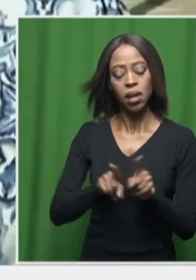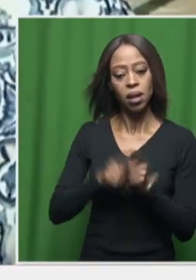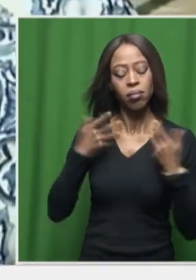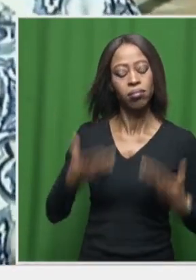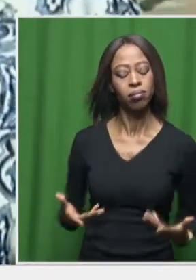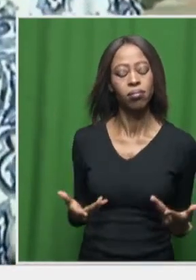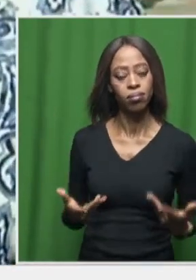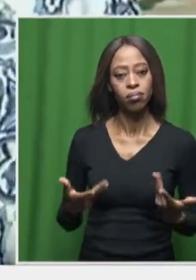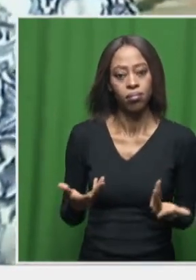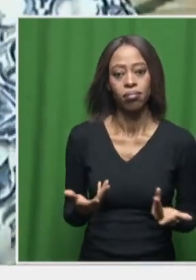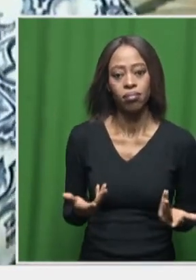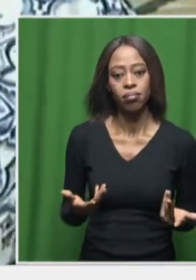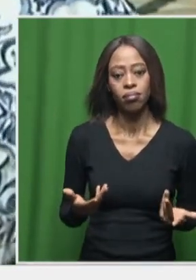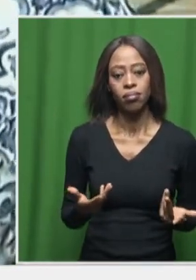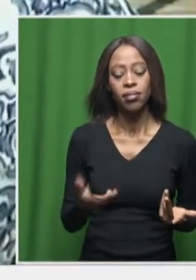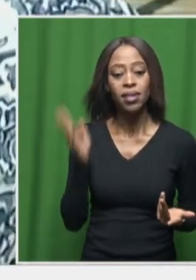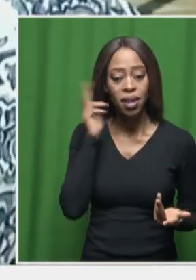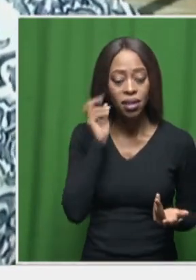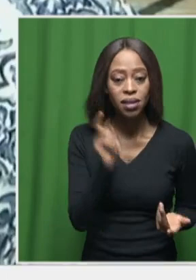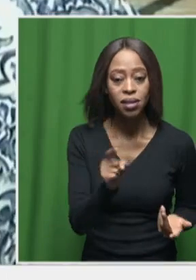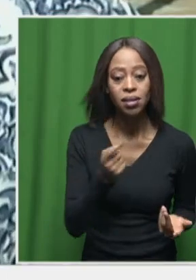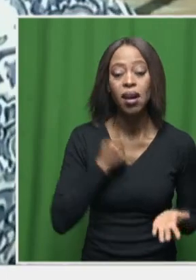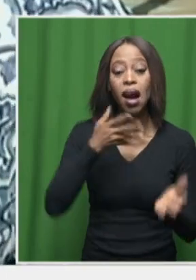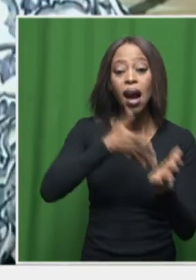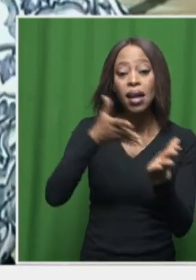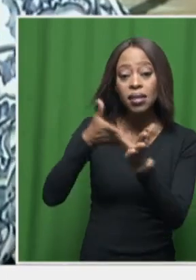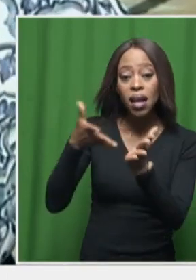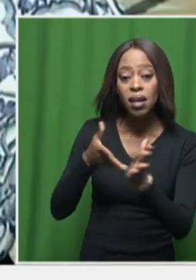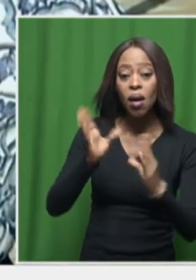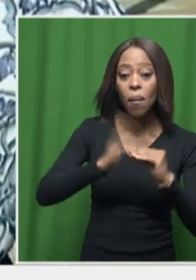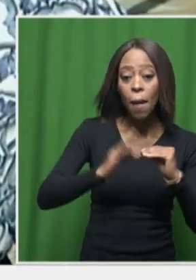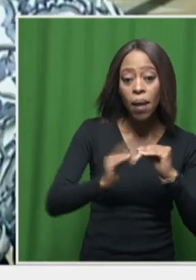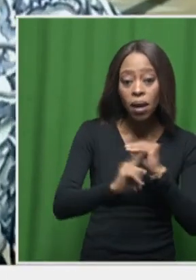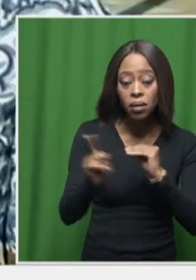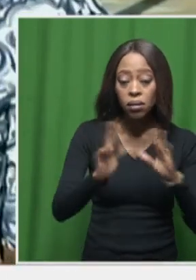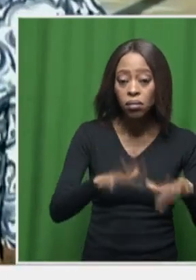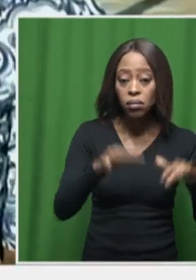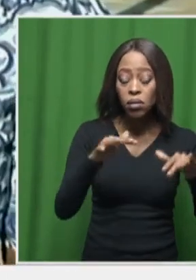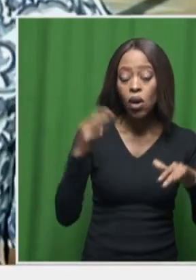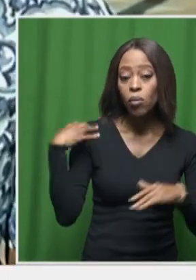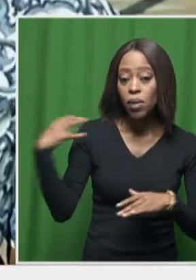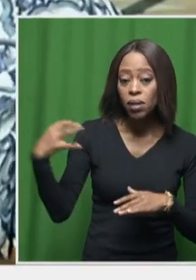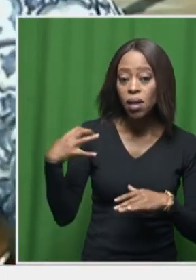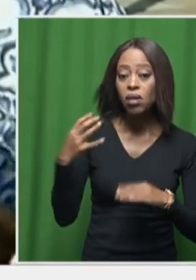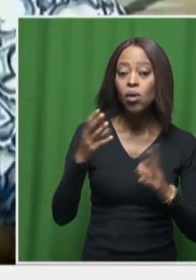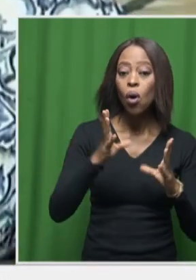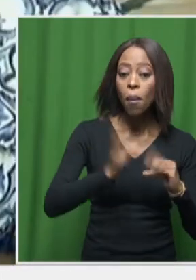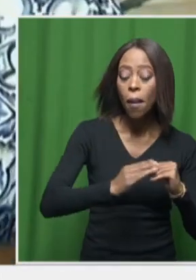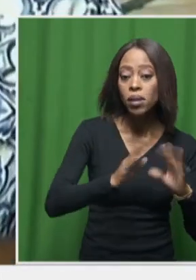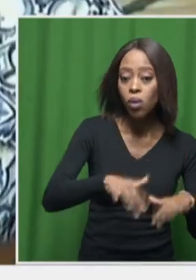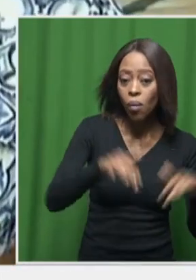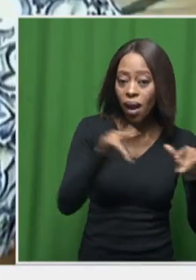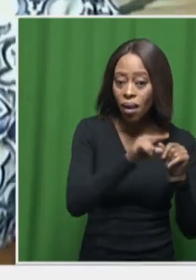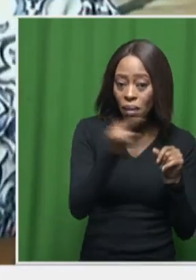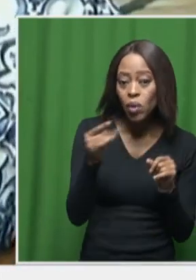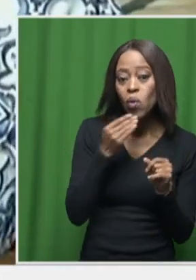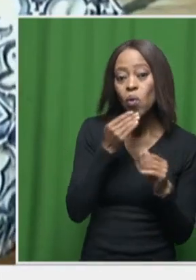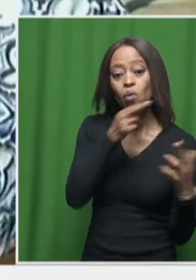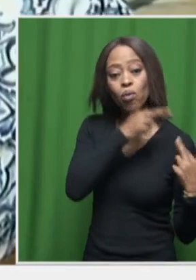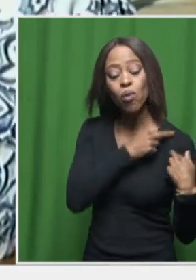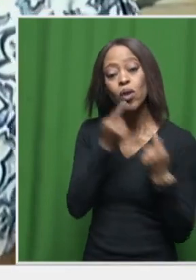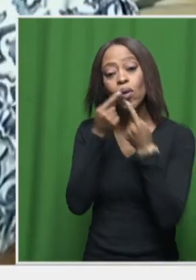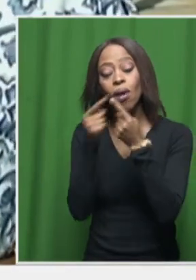myself. Mamela, attendance of cabinet members to cabinet is the matter that resides